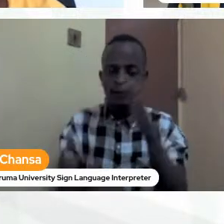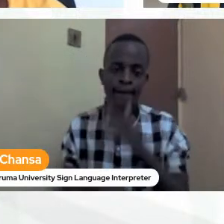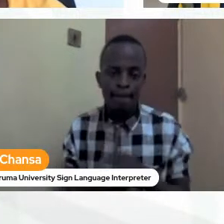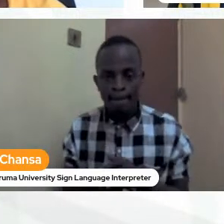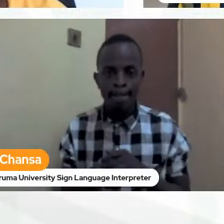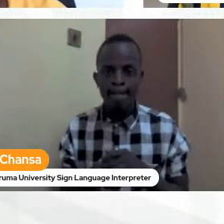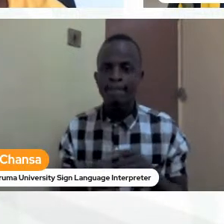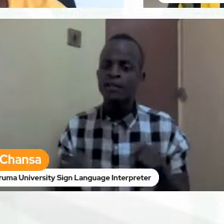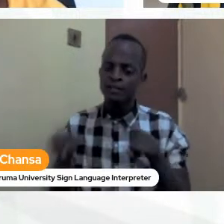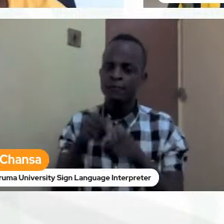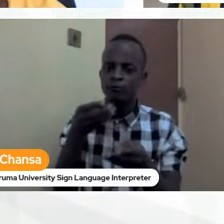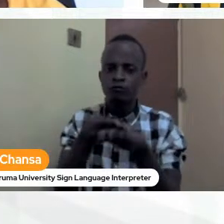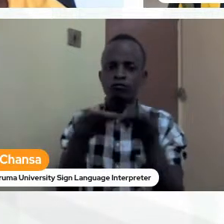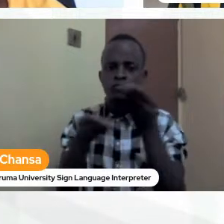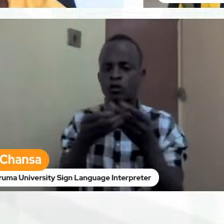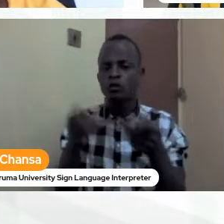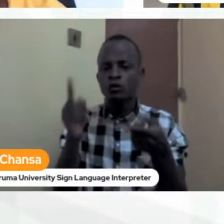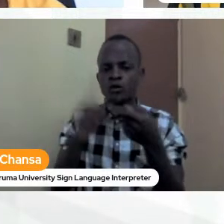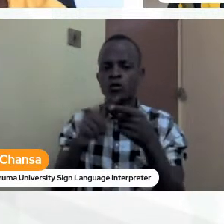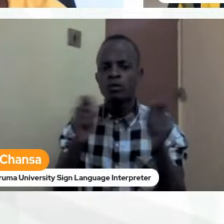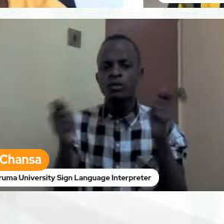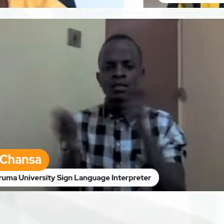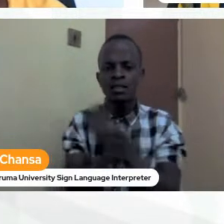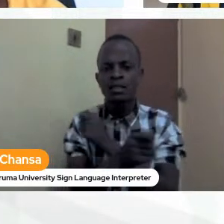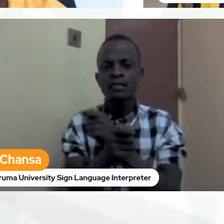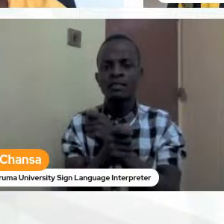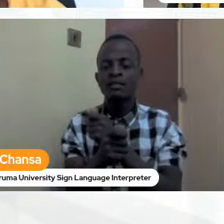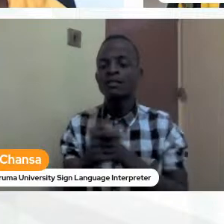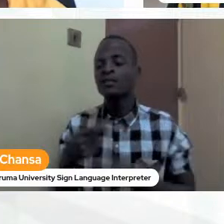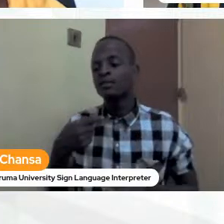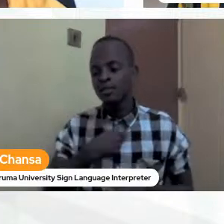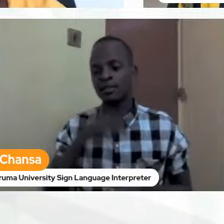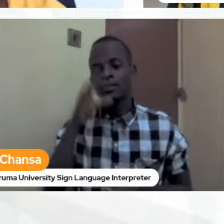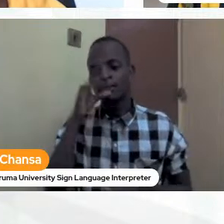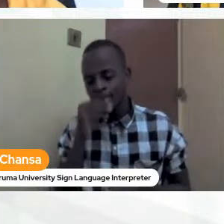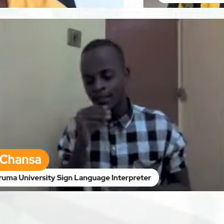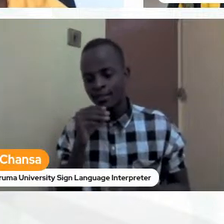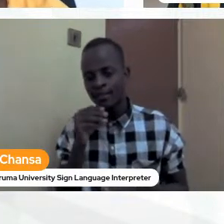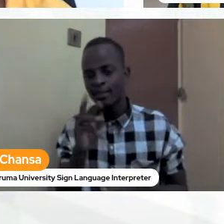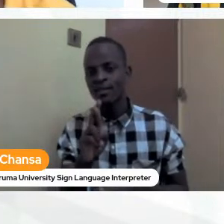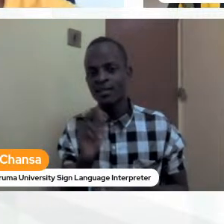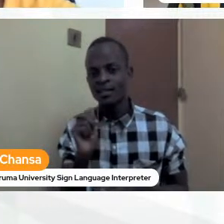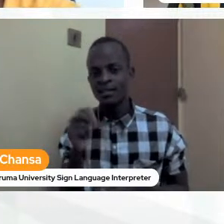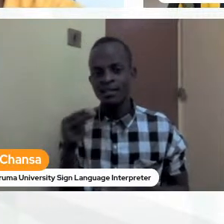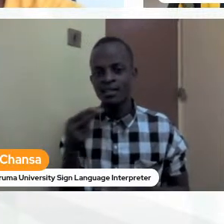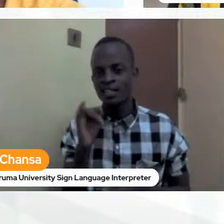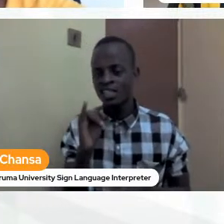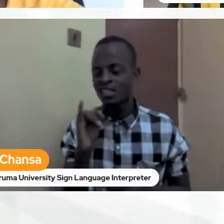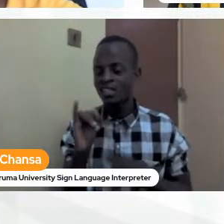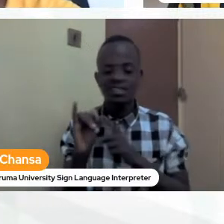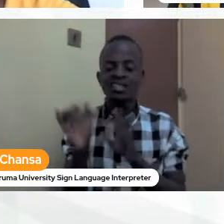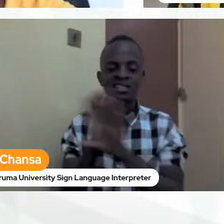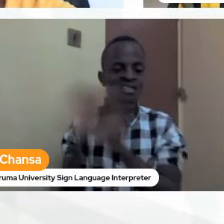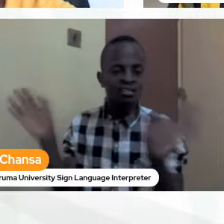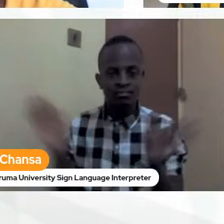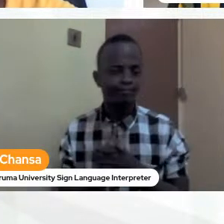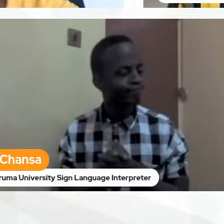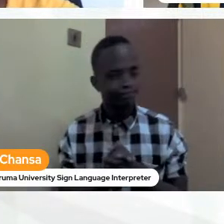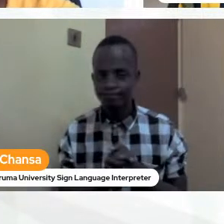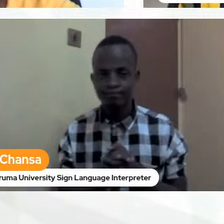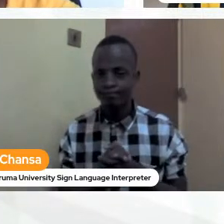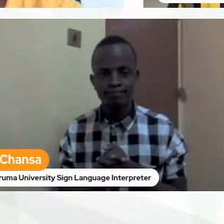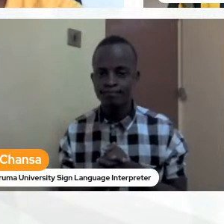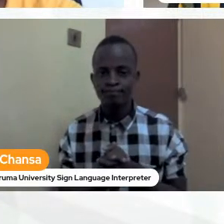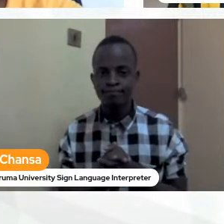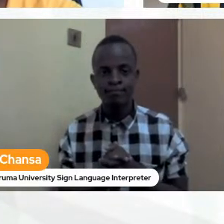contribute to change. We can't say really the RAHi has been alone being the agent for some of the changes